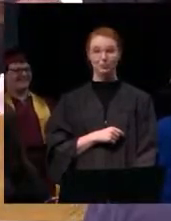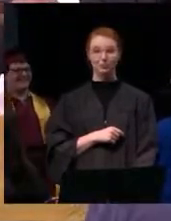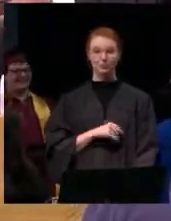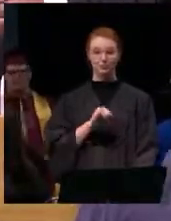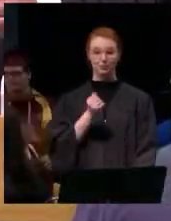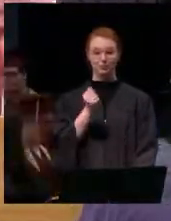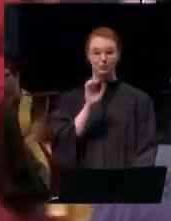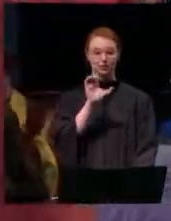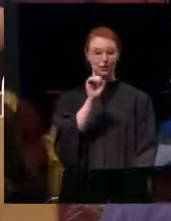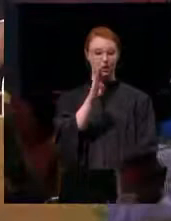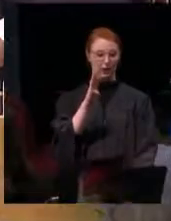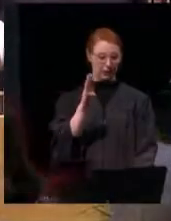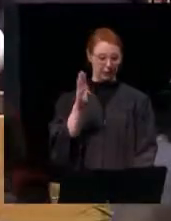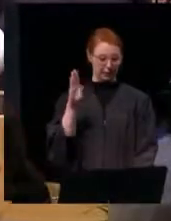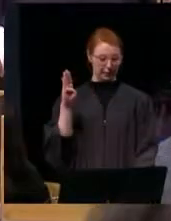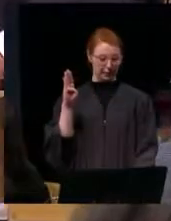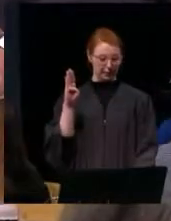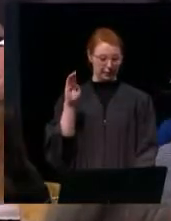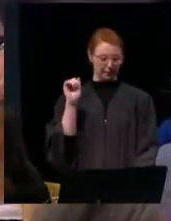Jacob Batesel.